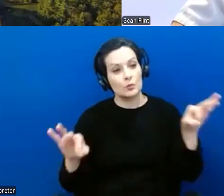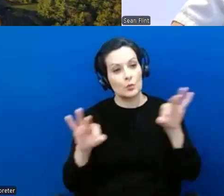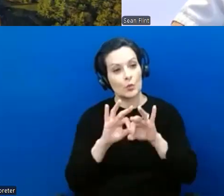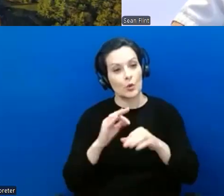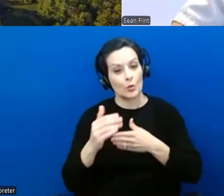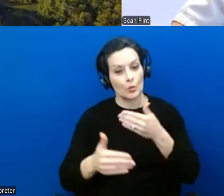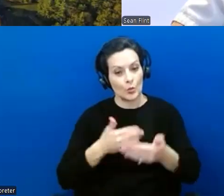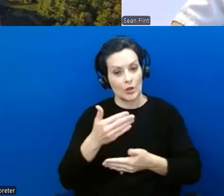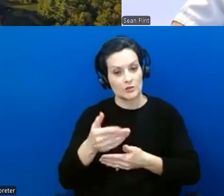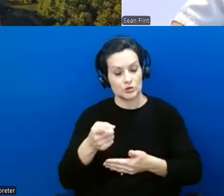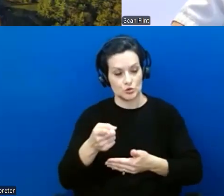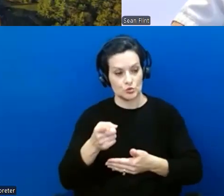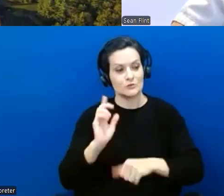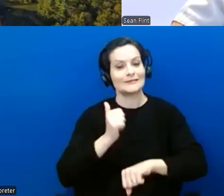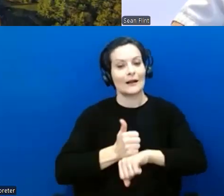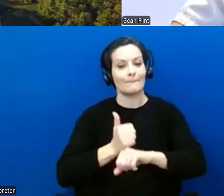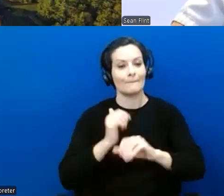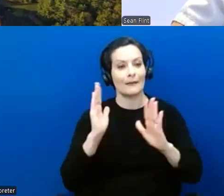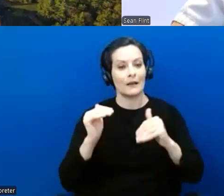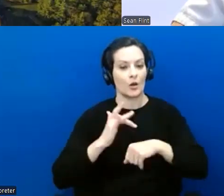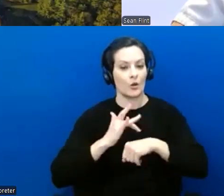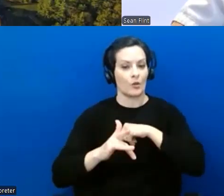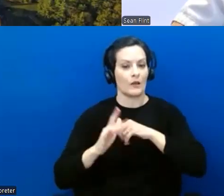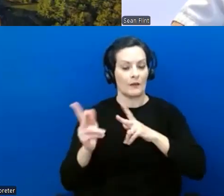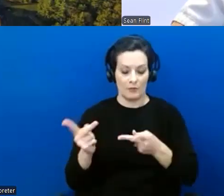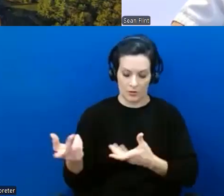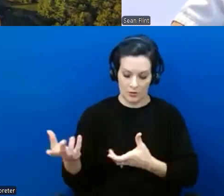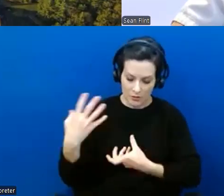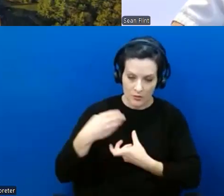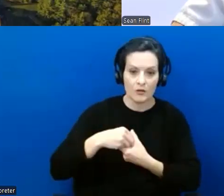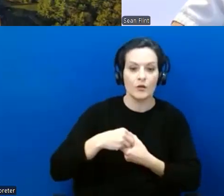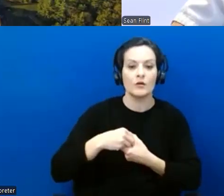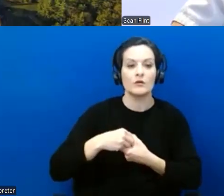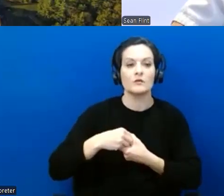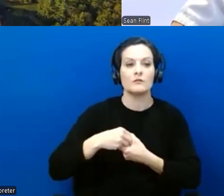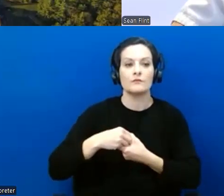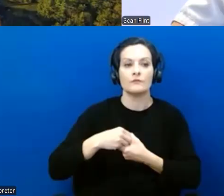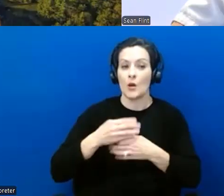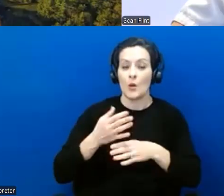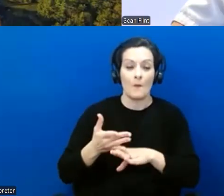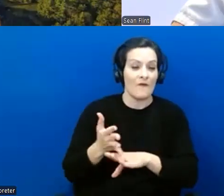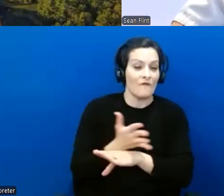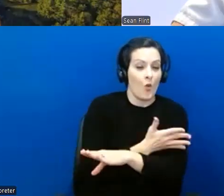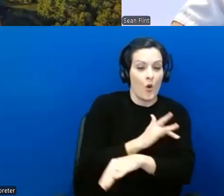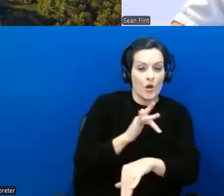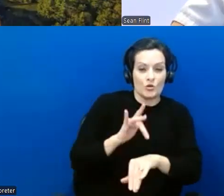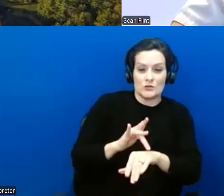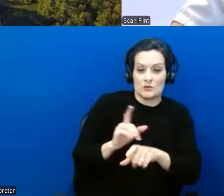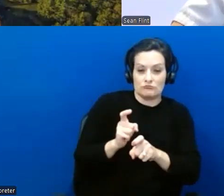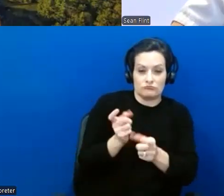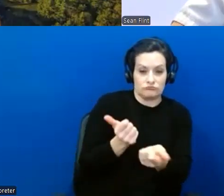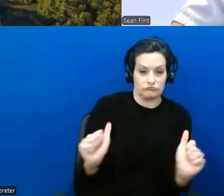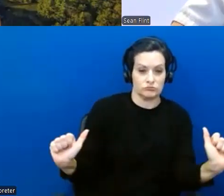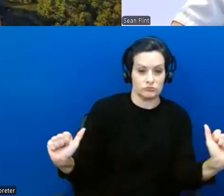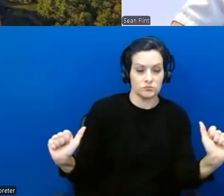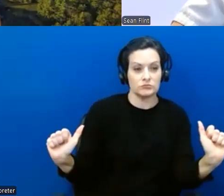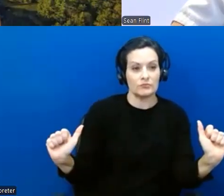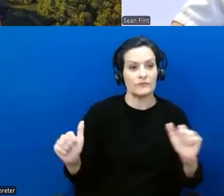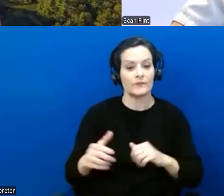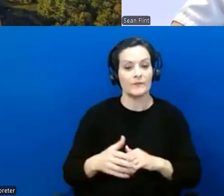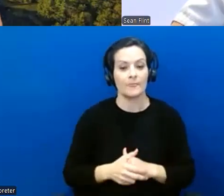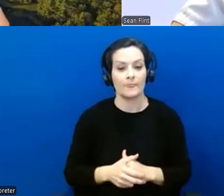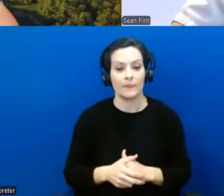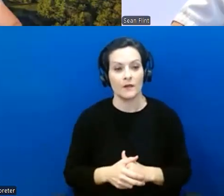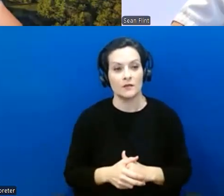you set expectations and bring people in a certain way before you do anything. And then